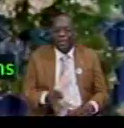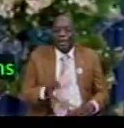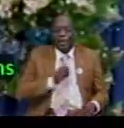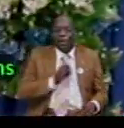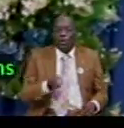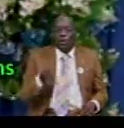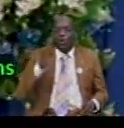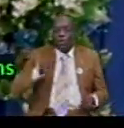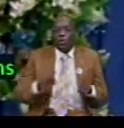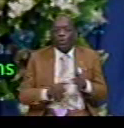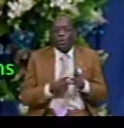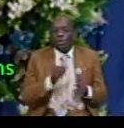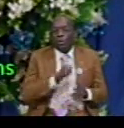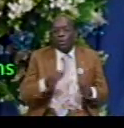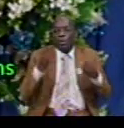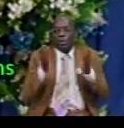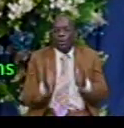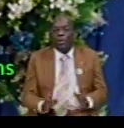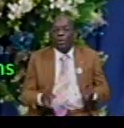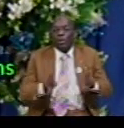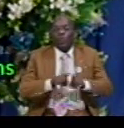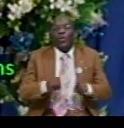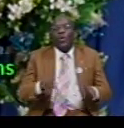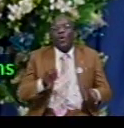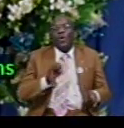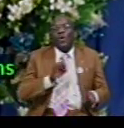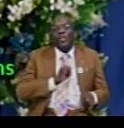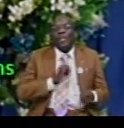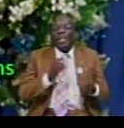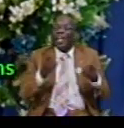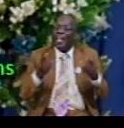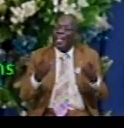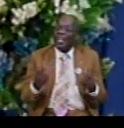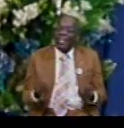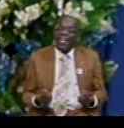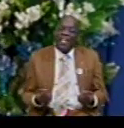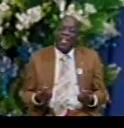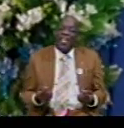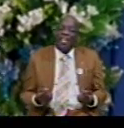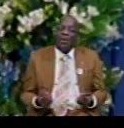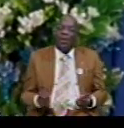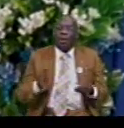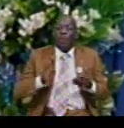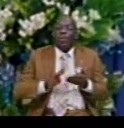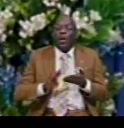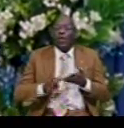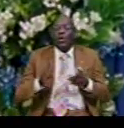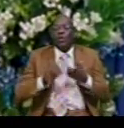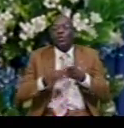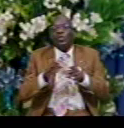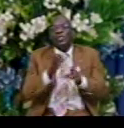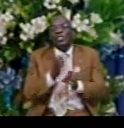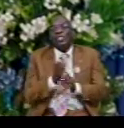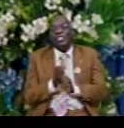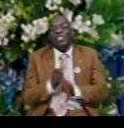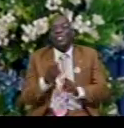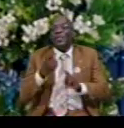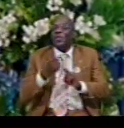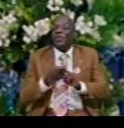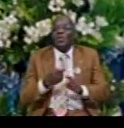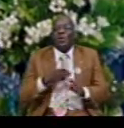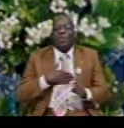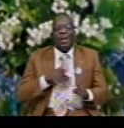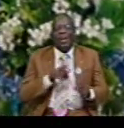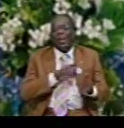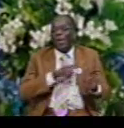I was once a sinner, but I came pardon to receive from